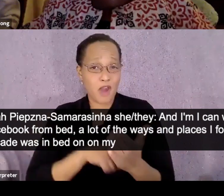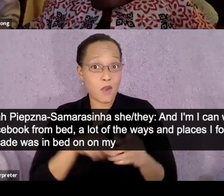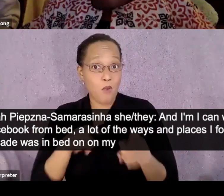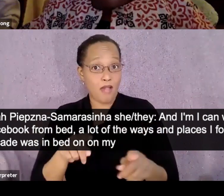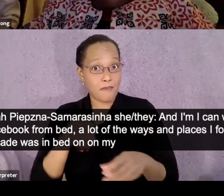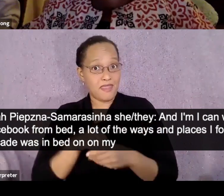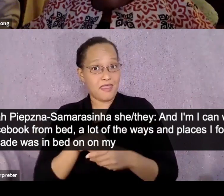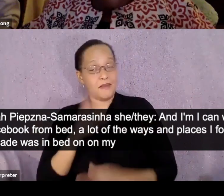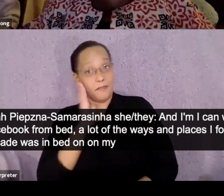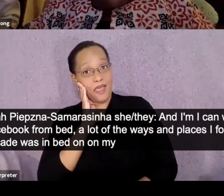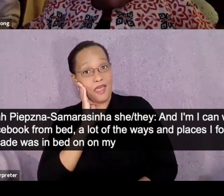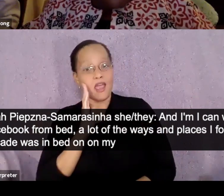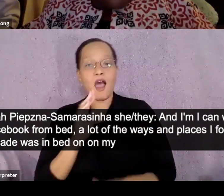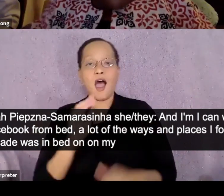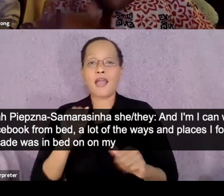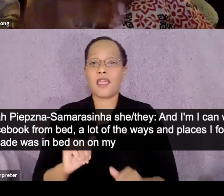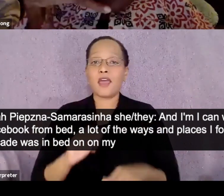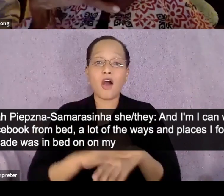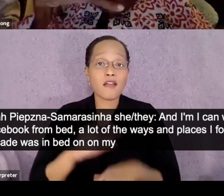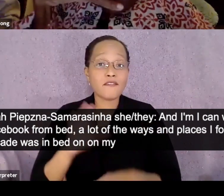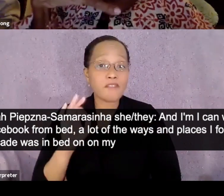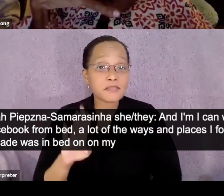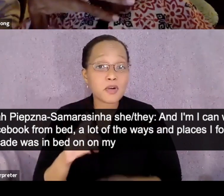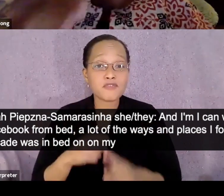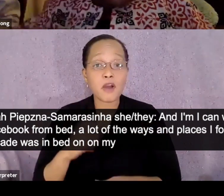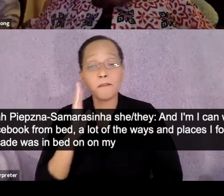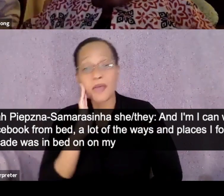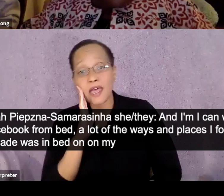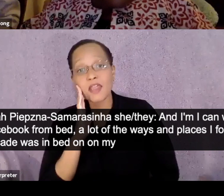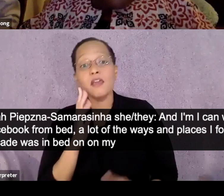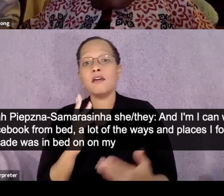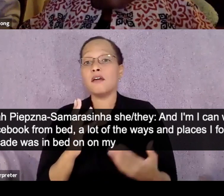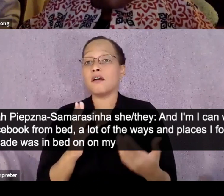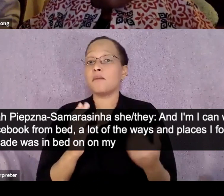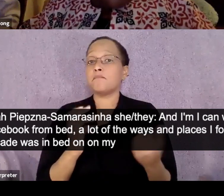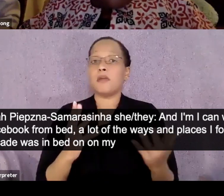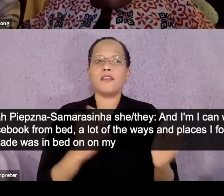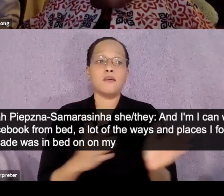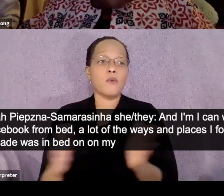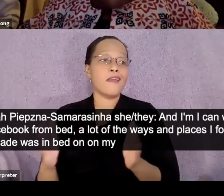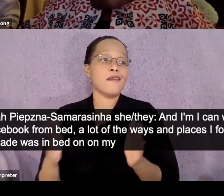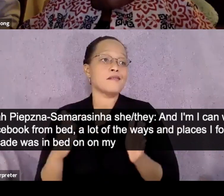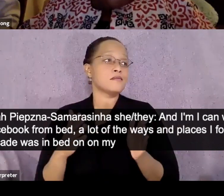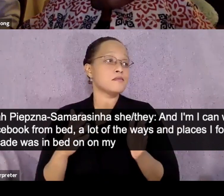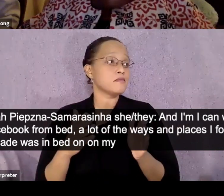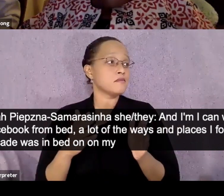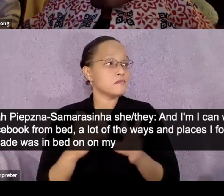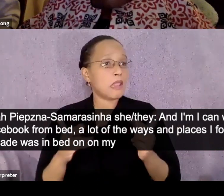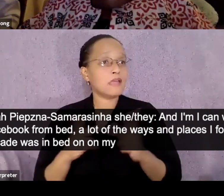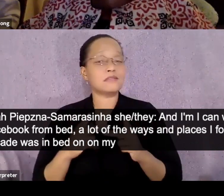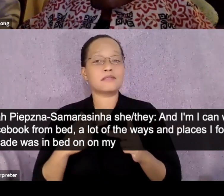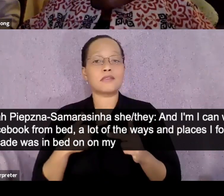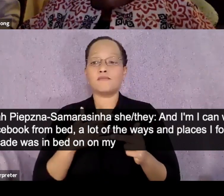can write from bed. I can be on Facebook from bed. A lot of the ways and places I found myself doing disability justice